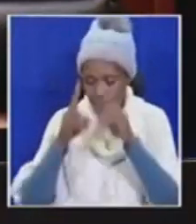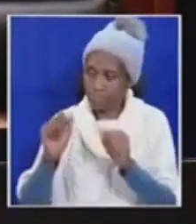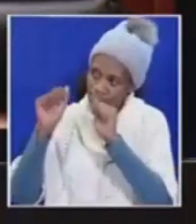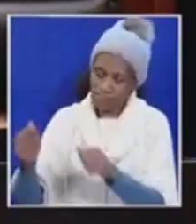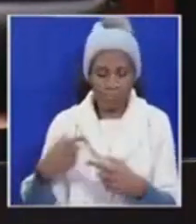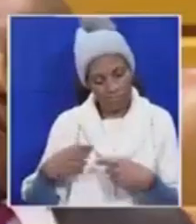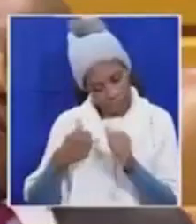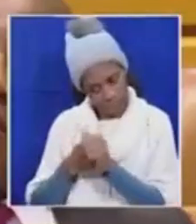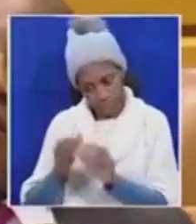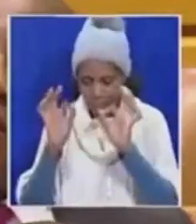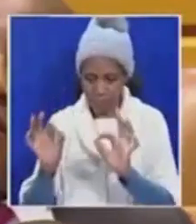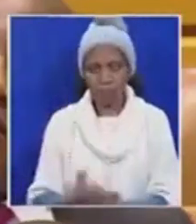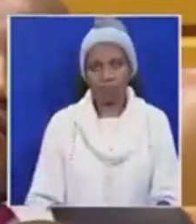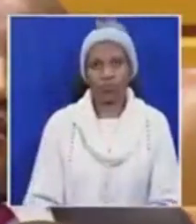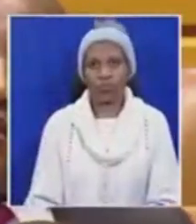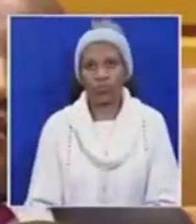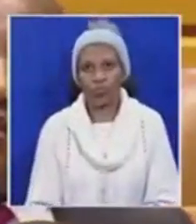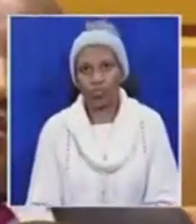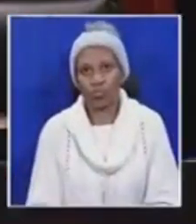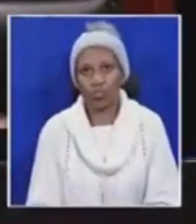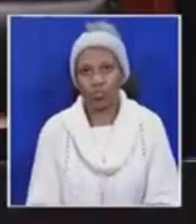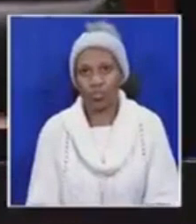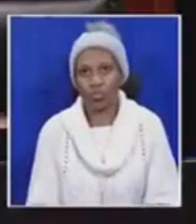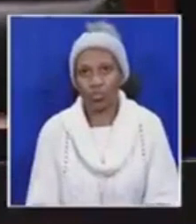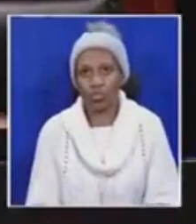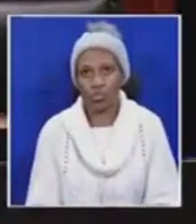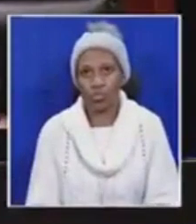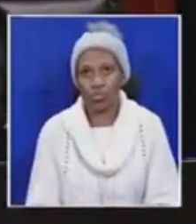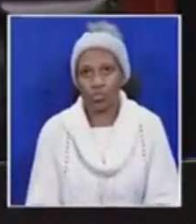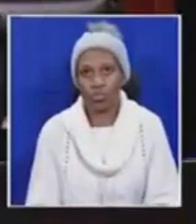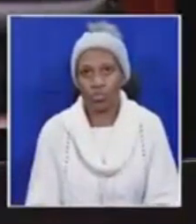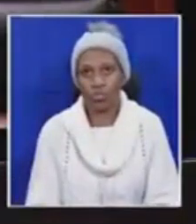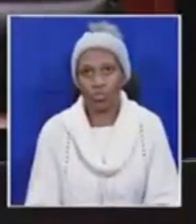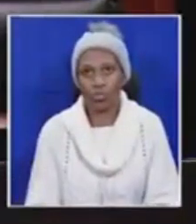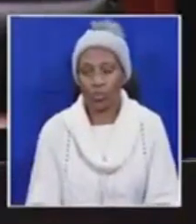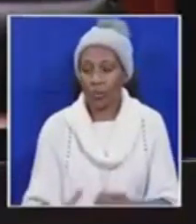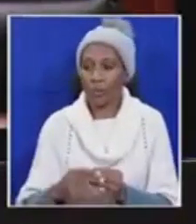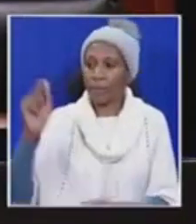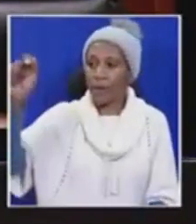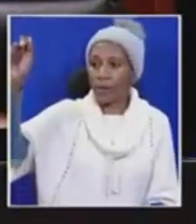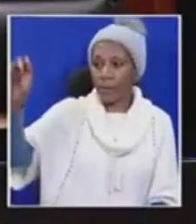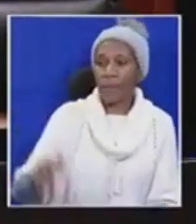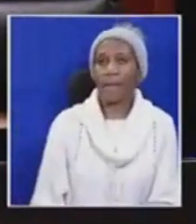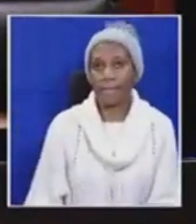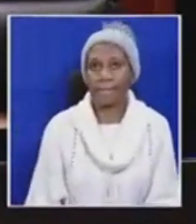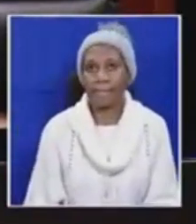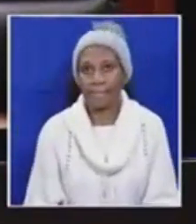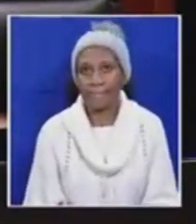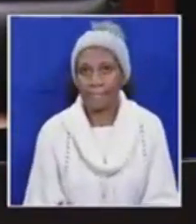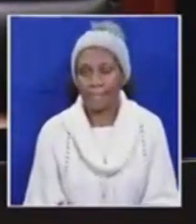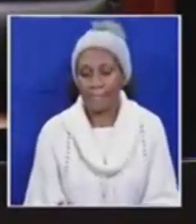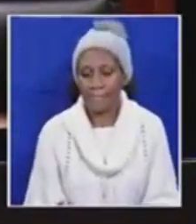are the consequences of red wine. Thank you. Speaker. Honourable Member Kachala. Speaker. Order.